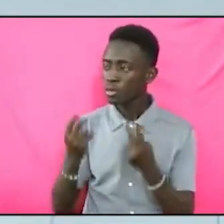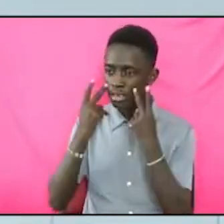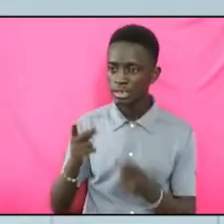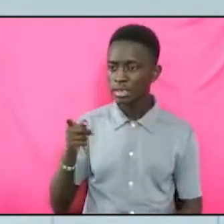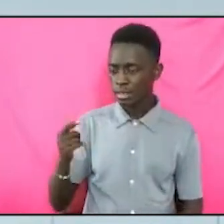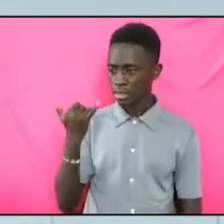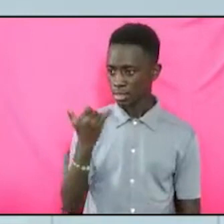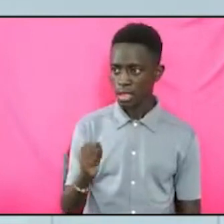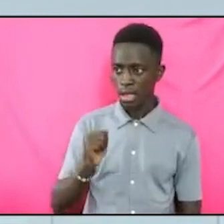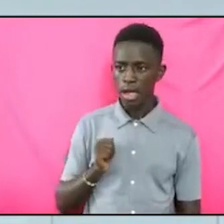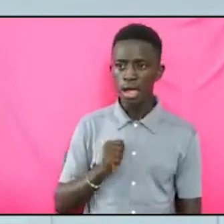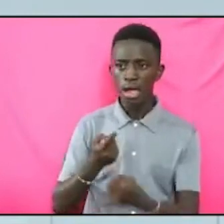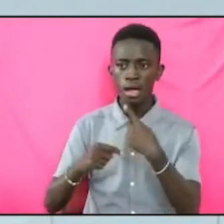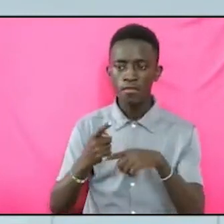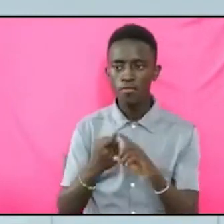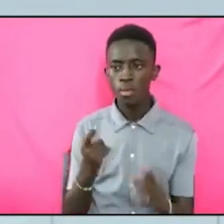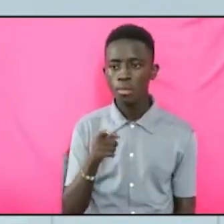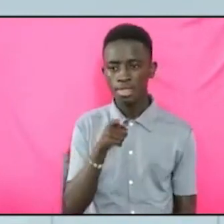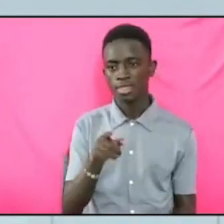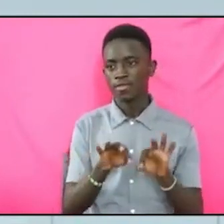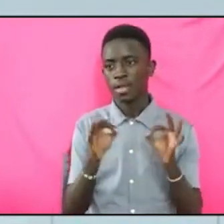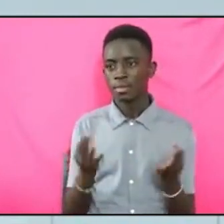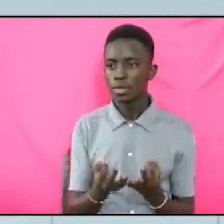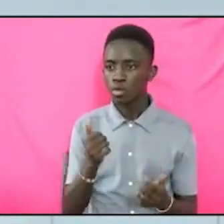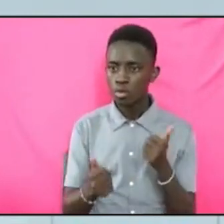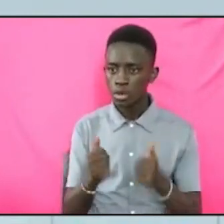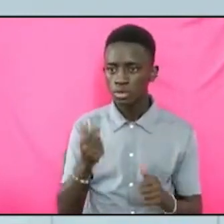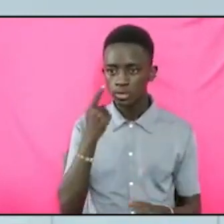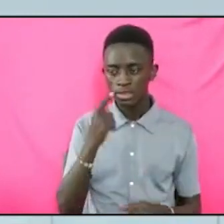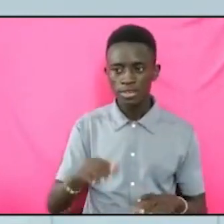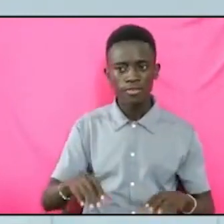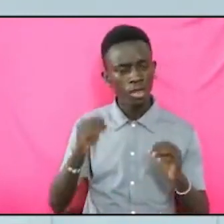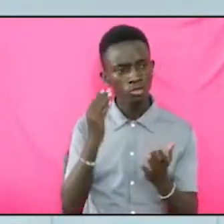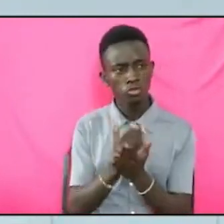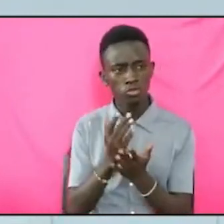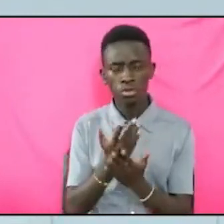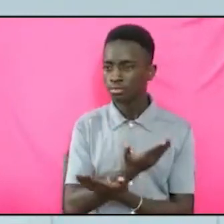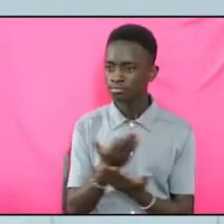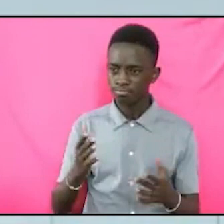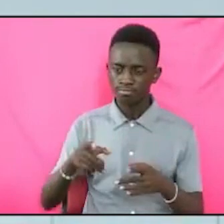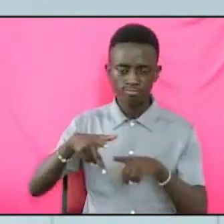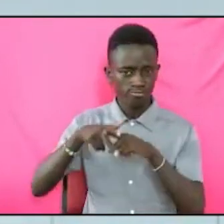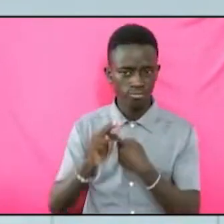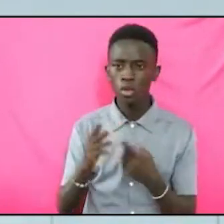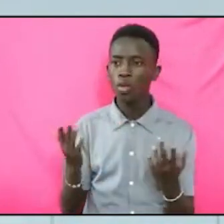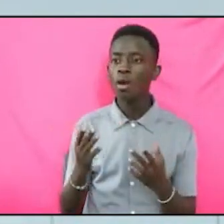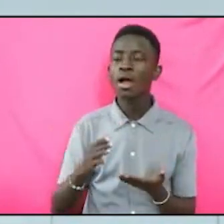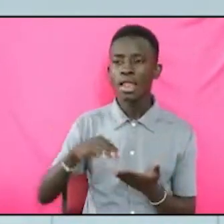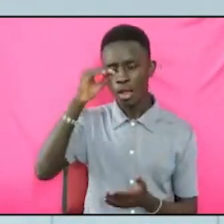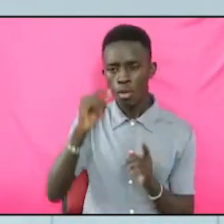girl came from one of those families who were firmly rooted in the Word of God and were established in